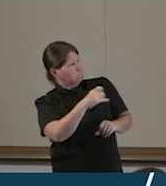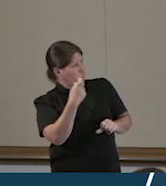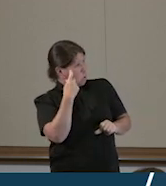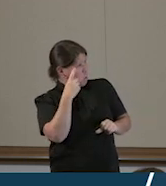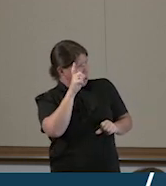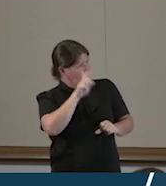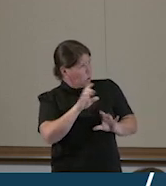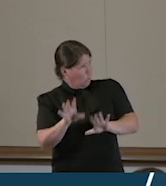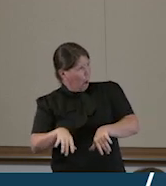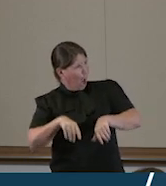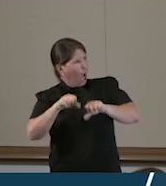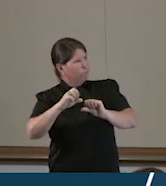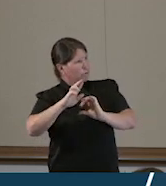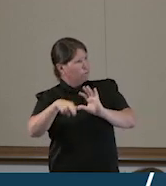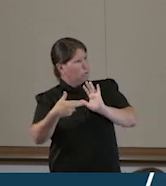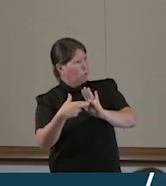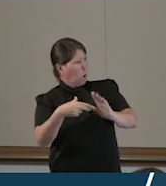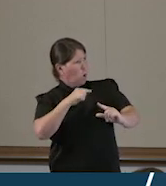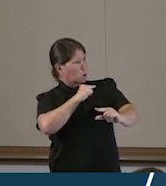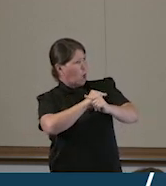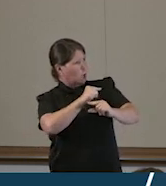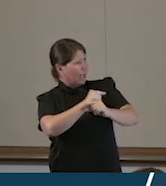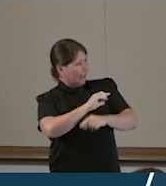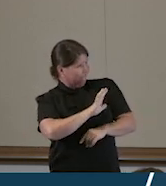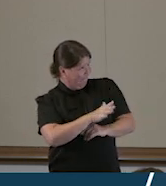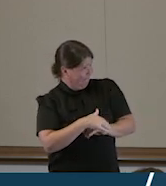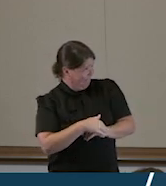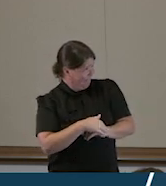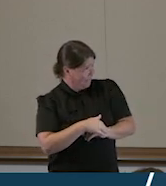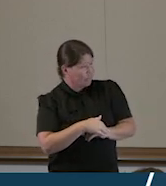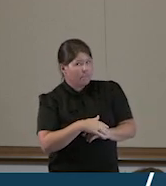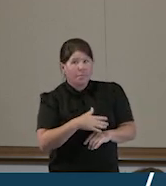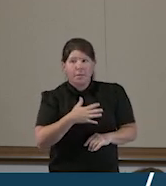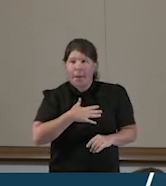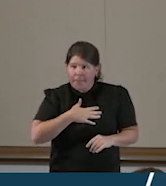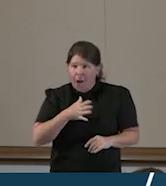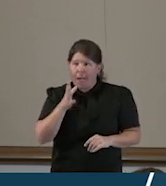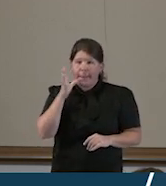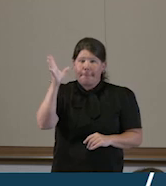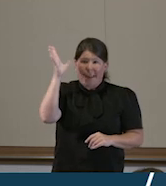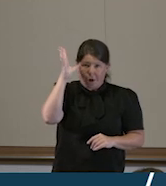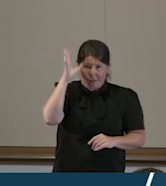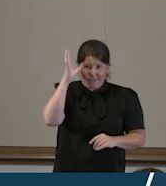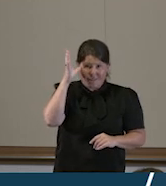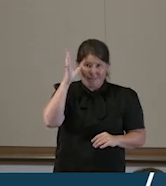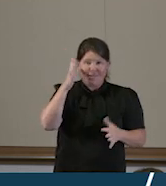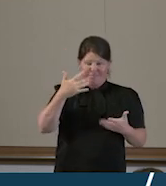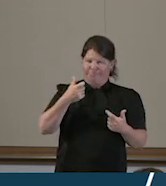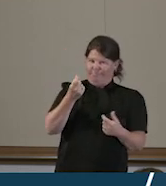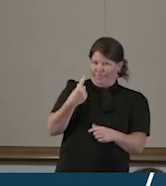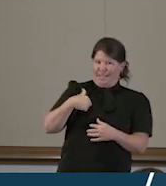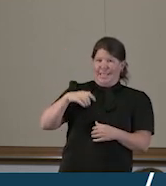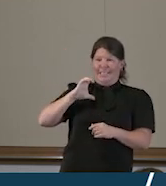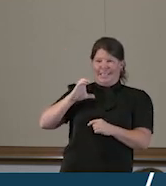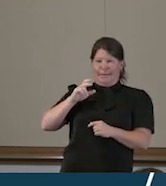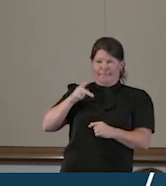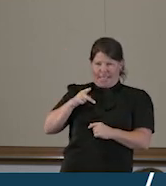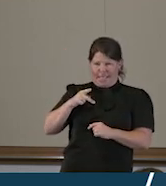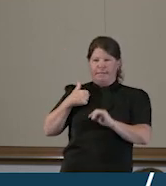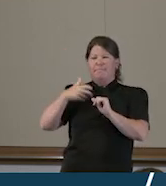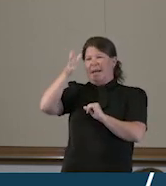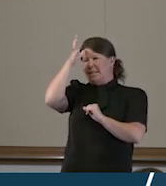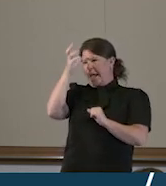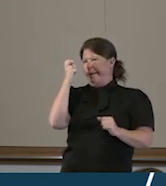guardianship? My own parents, I have mild cerebral palsy. My own parents, my dad is sitting at the back of the room